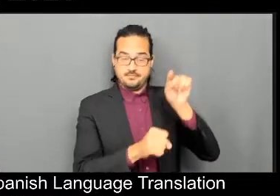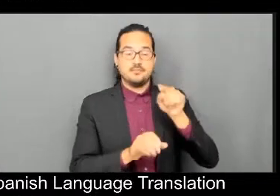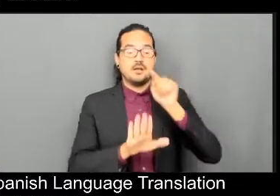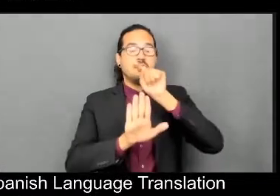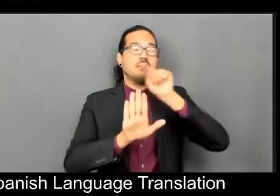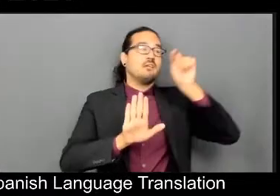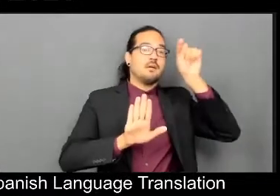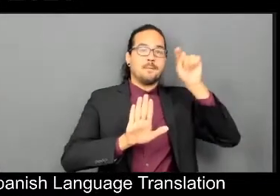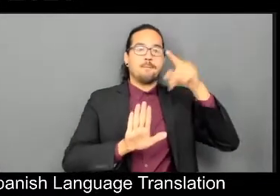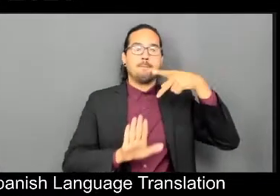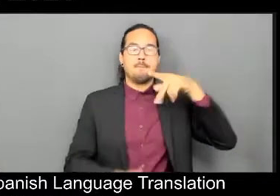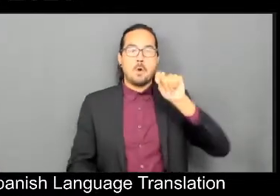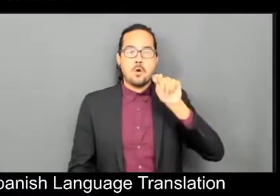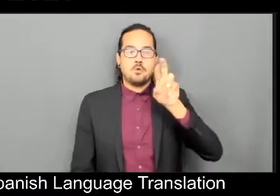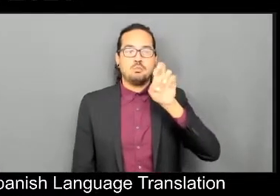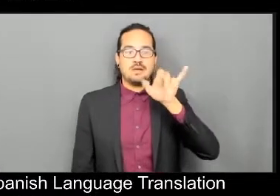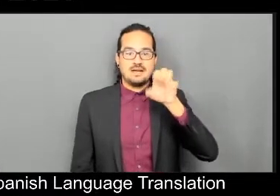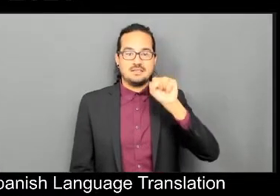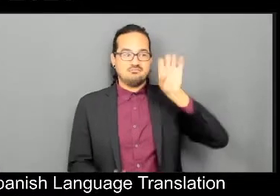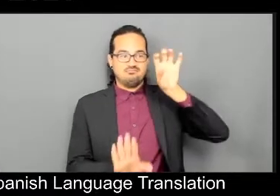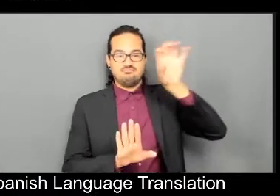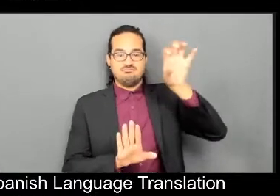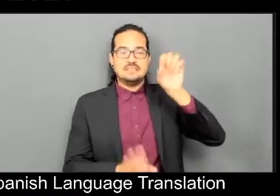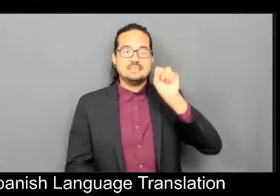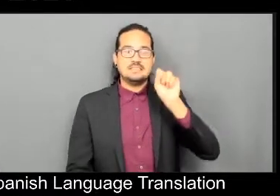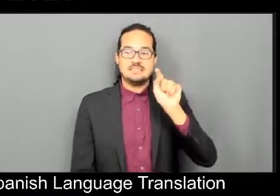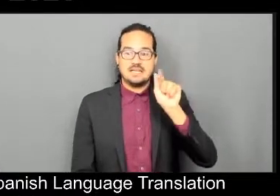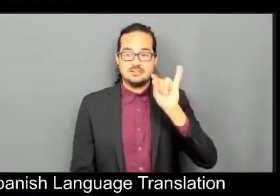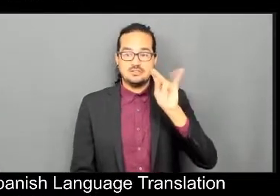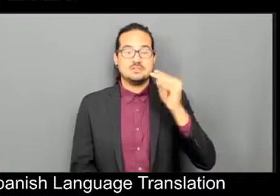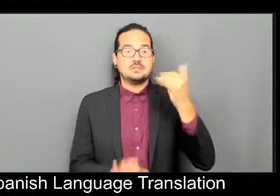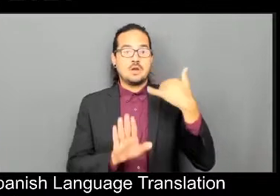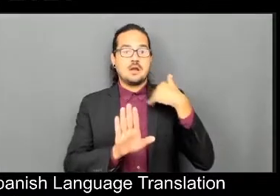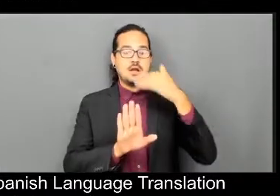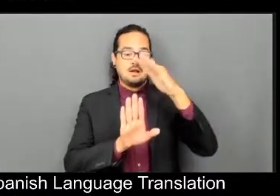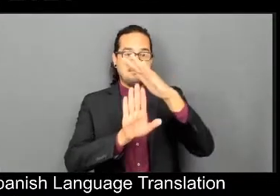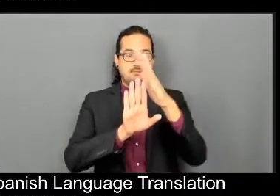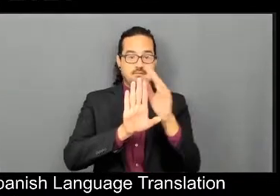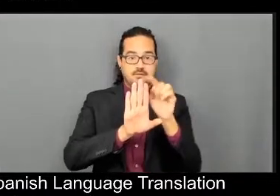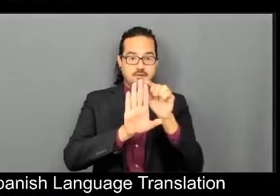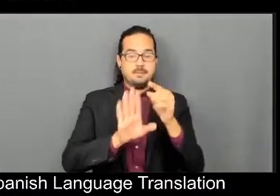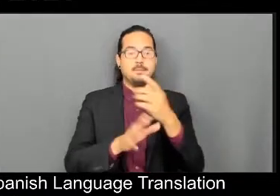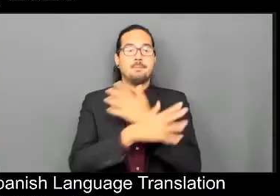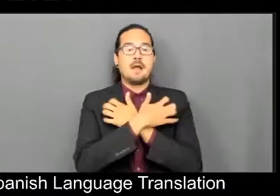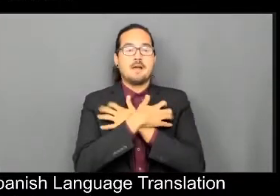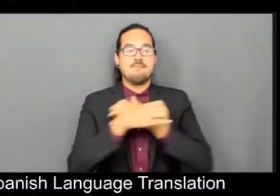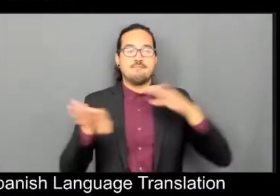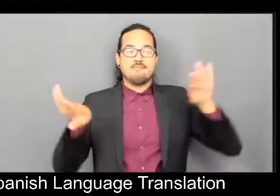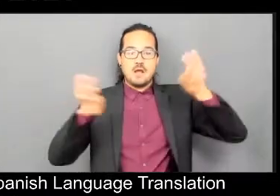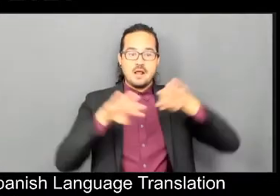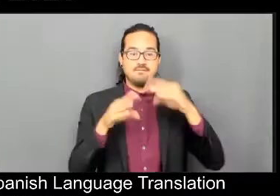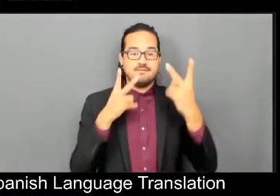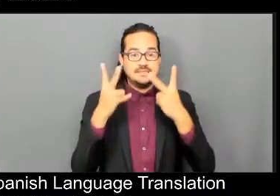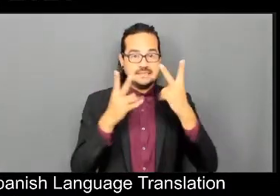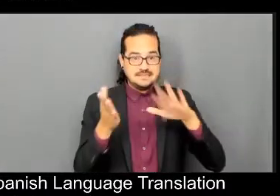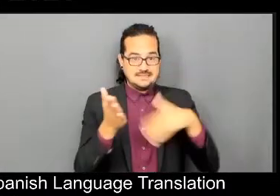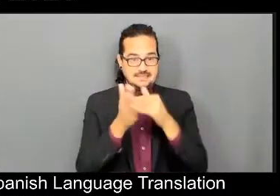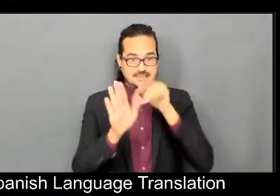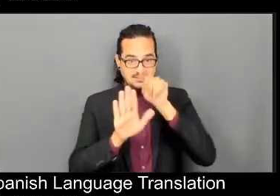Come around down here to the Bear Valley Visitor Center. Of course, Highway 1.